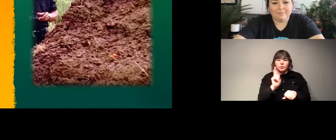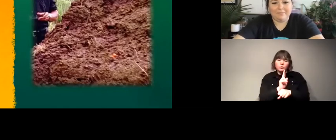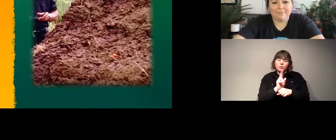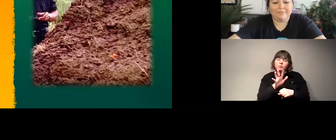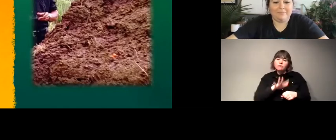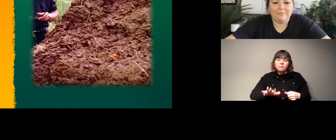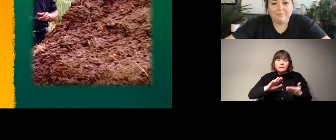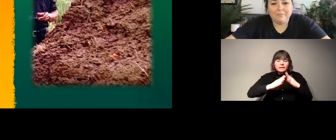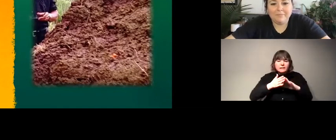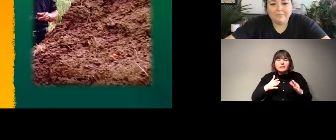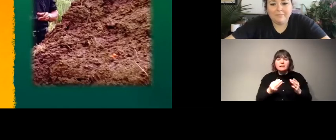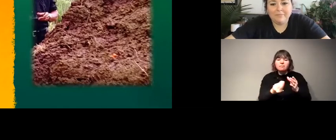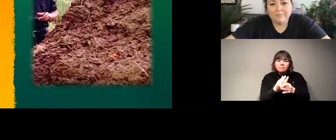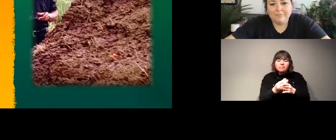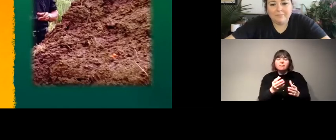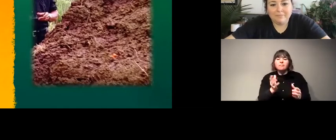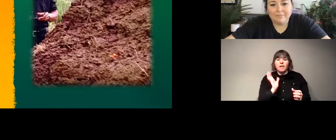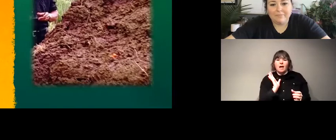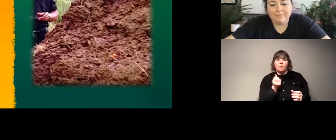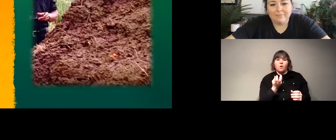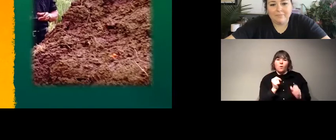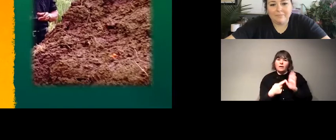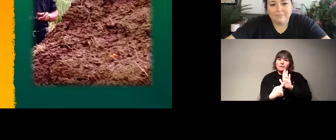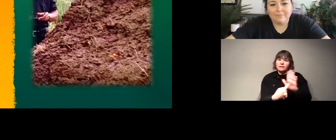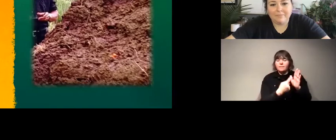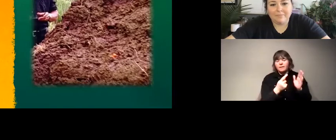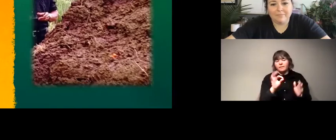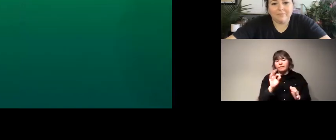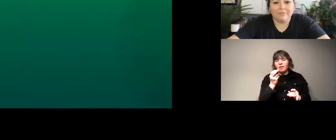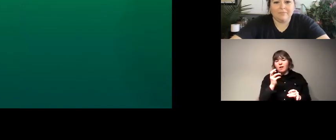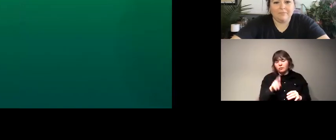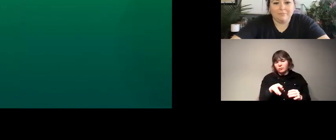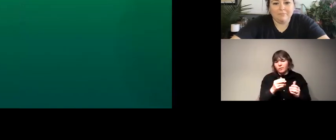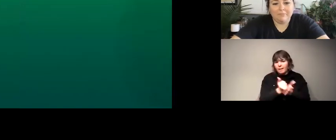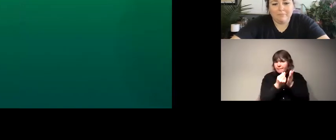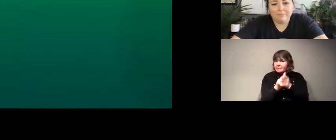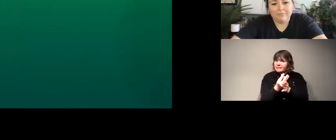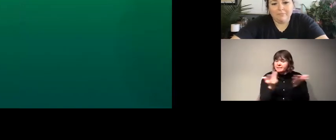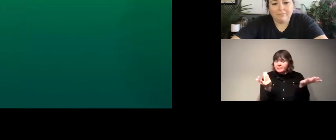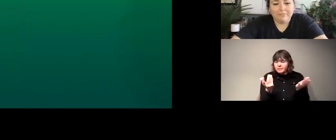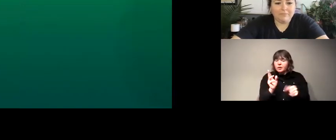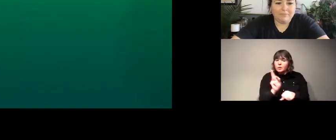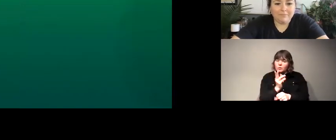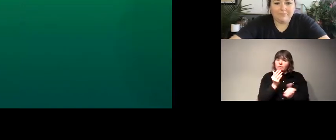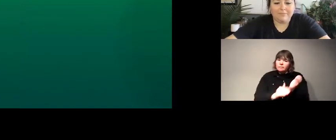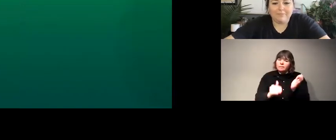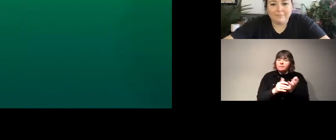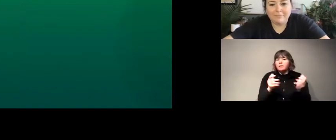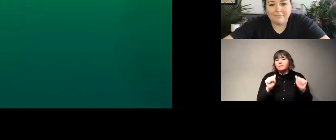city or in our own exhibits as a sort of fertilizer. So we try to reuse as much as possible in this job